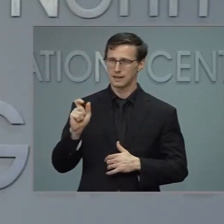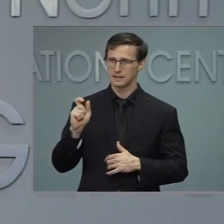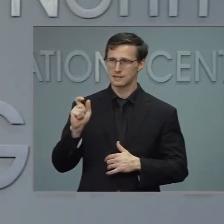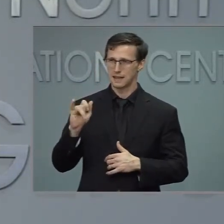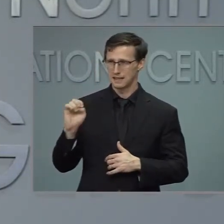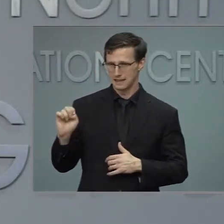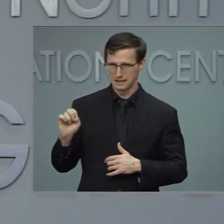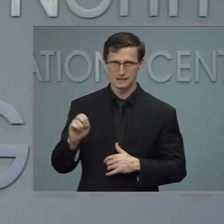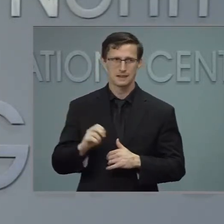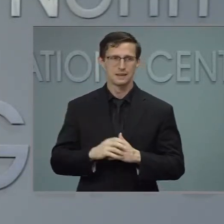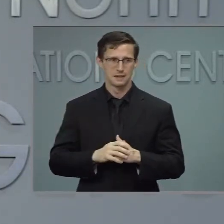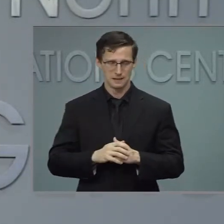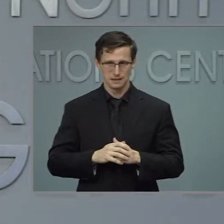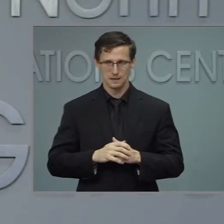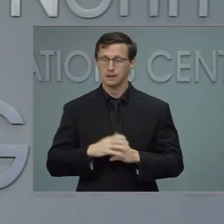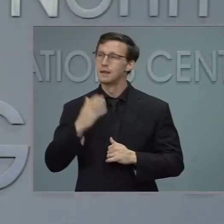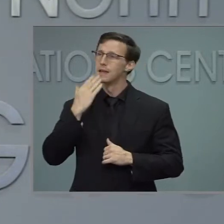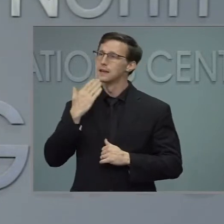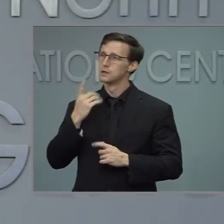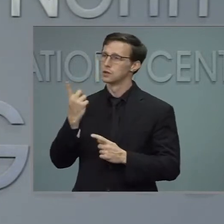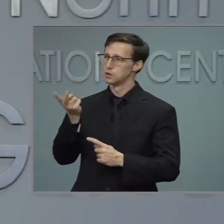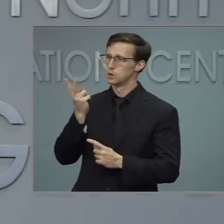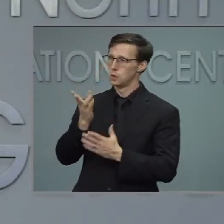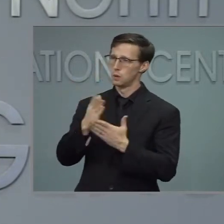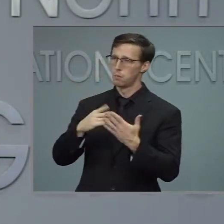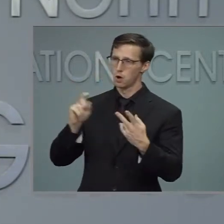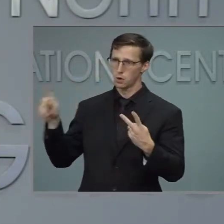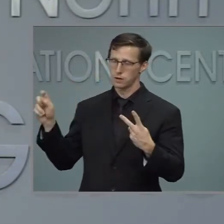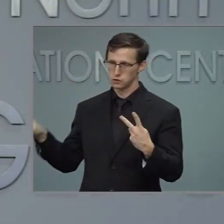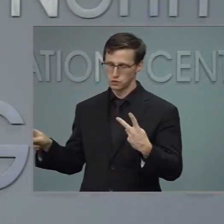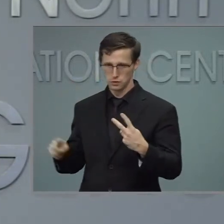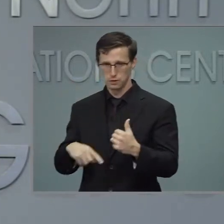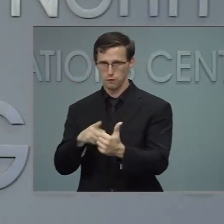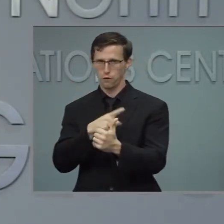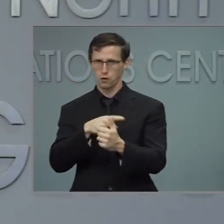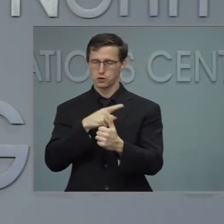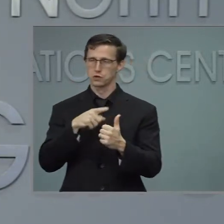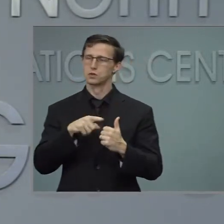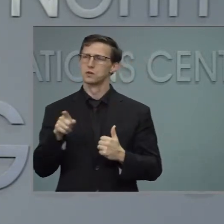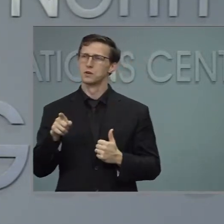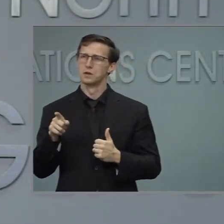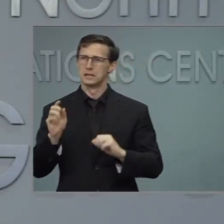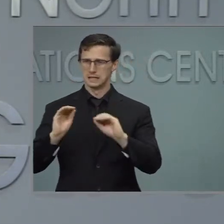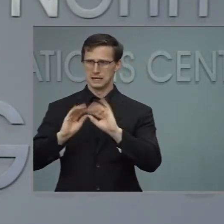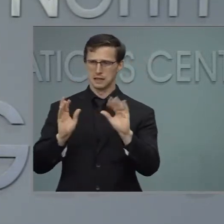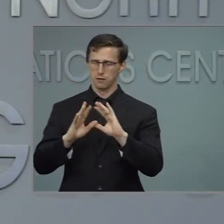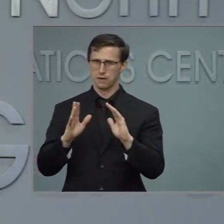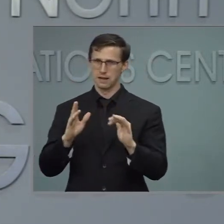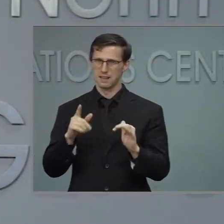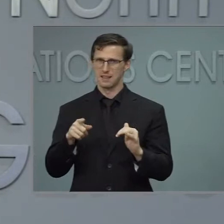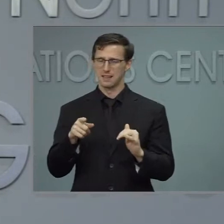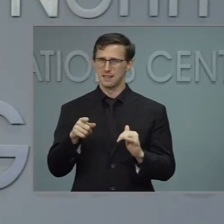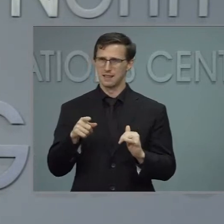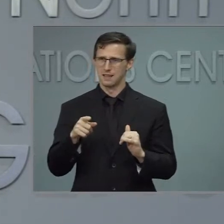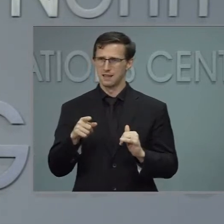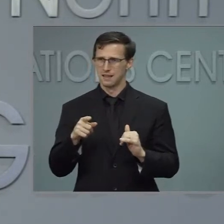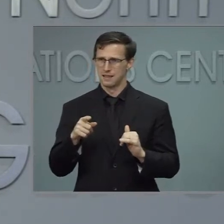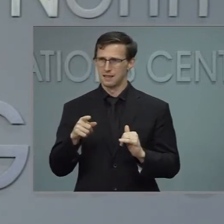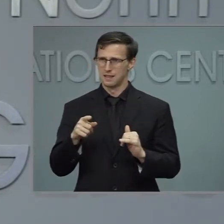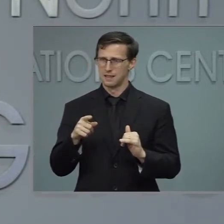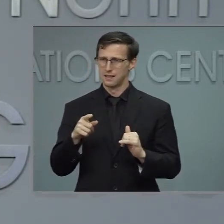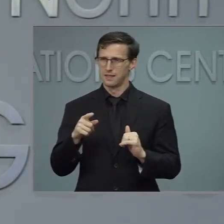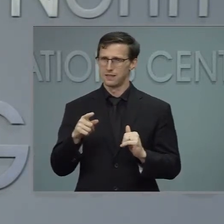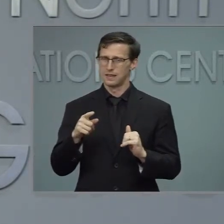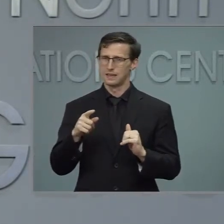Thank you. I have a two-part question. First is, could you clarify whether this vaccination verification mandate